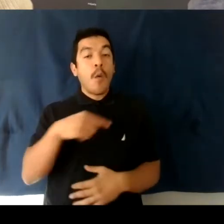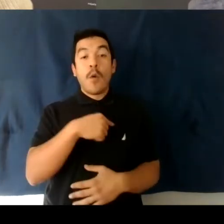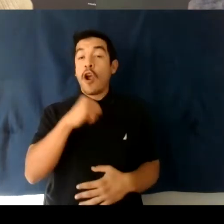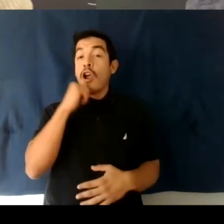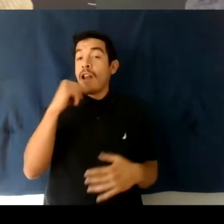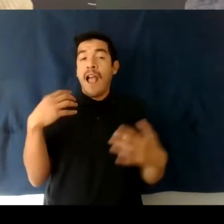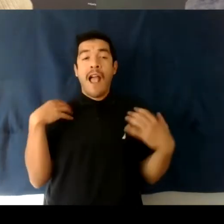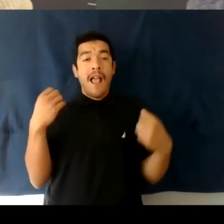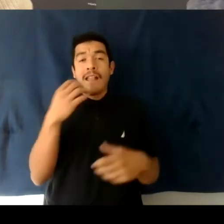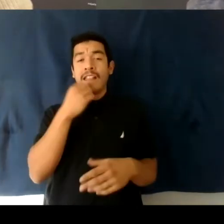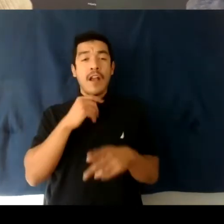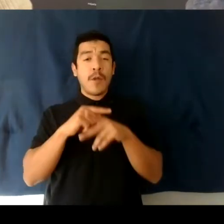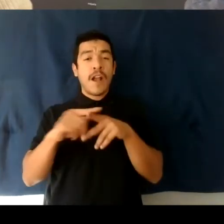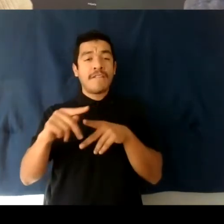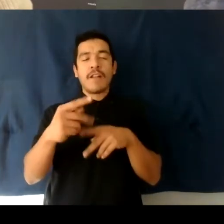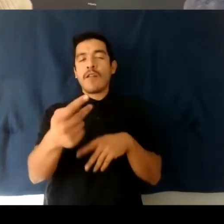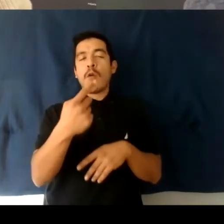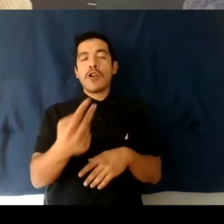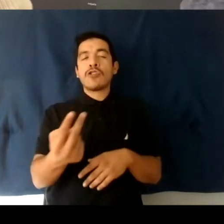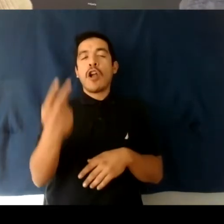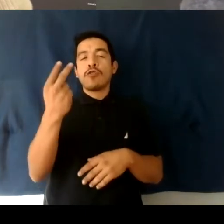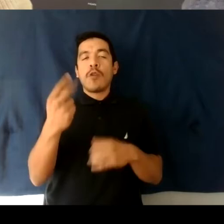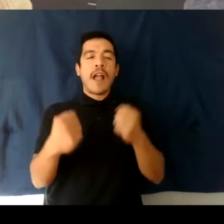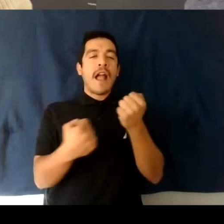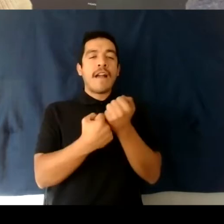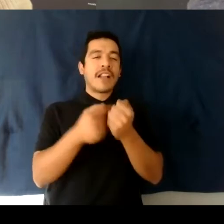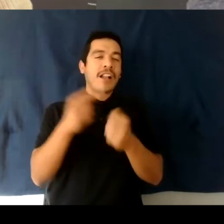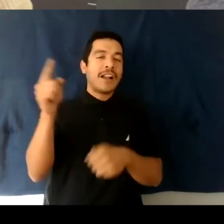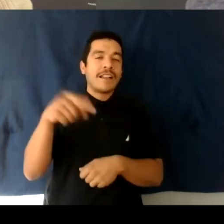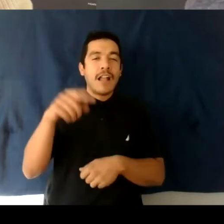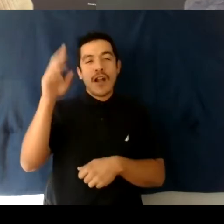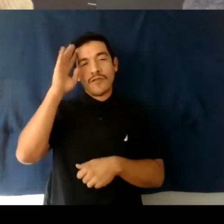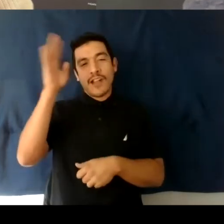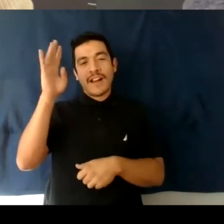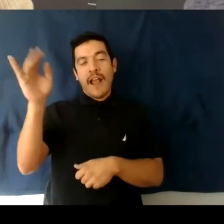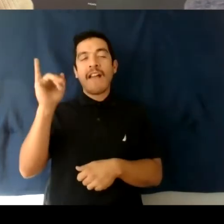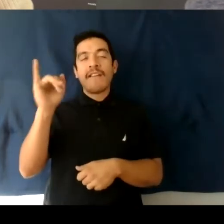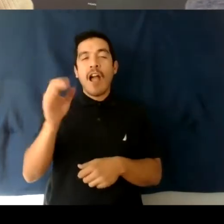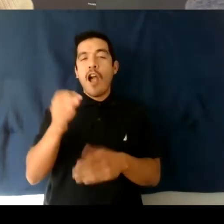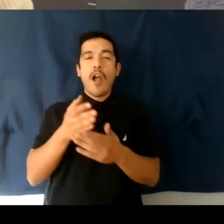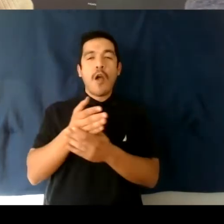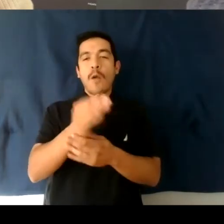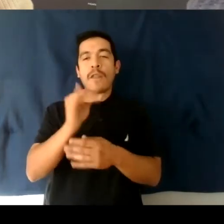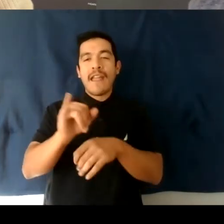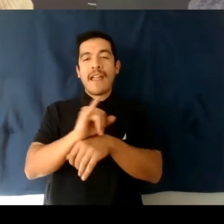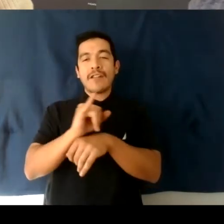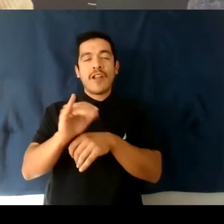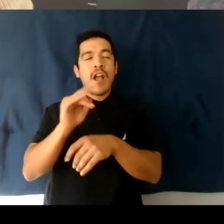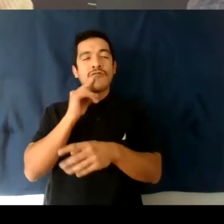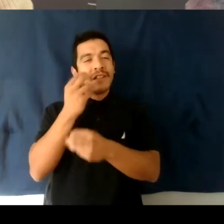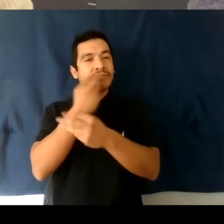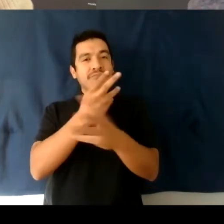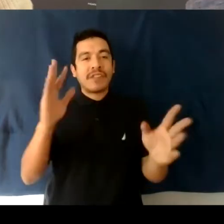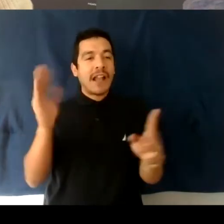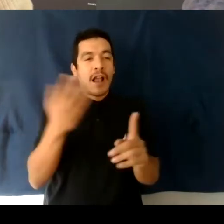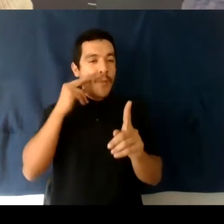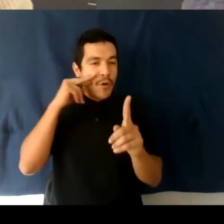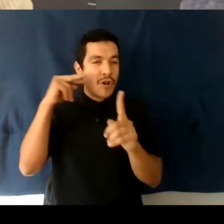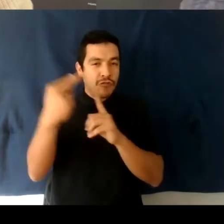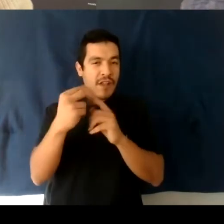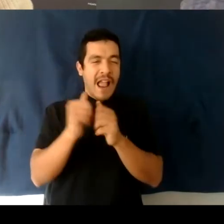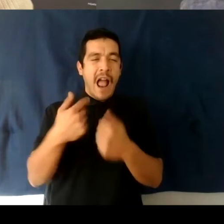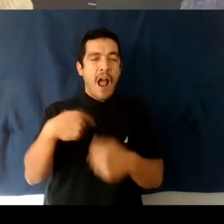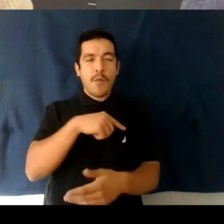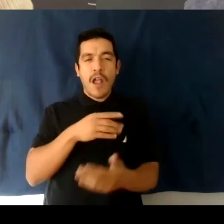We are just two advocates slash creatives that are navigating the industry and just sharing our perspectives and how we navigate